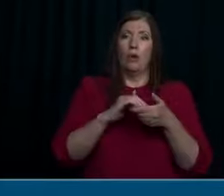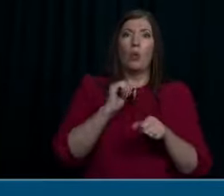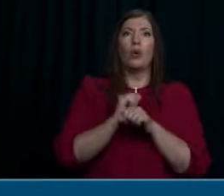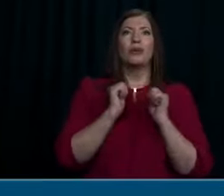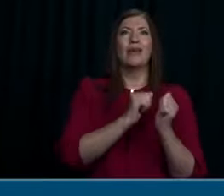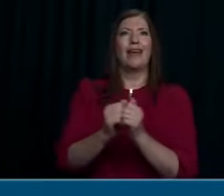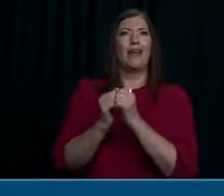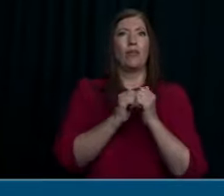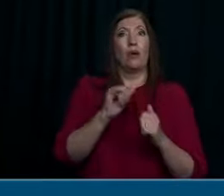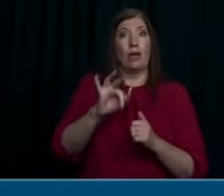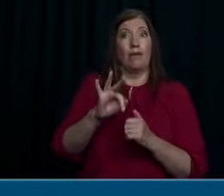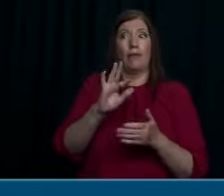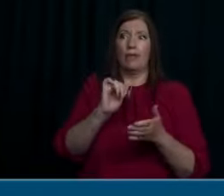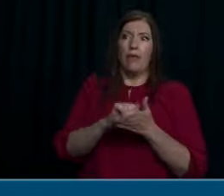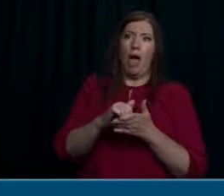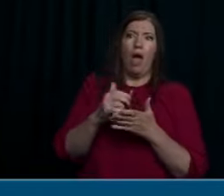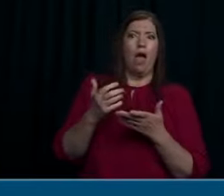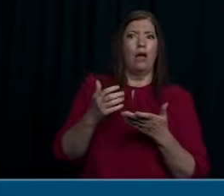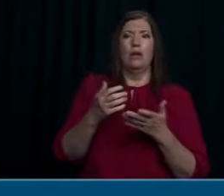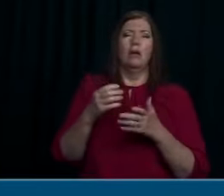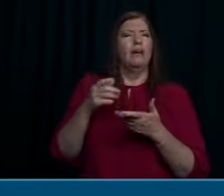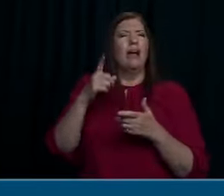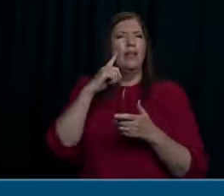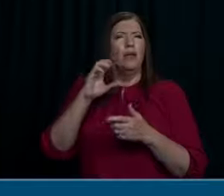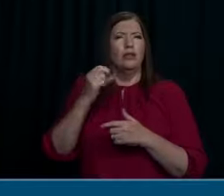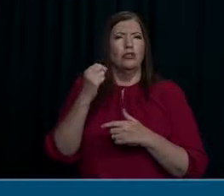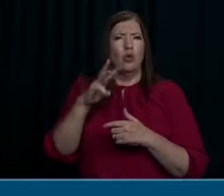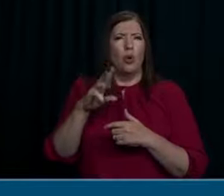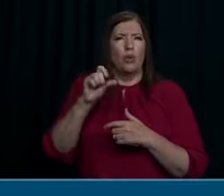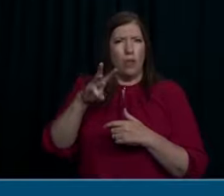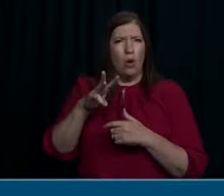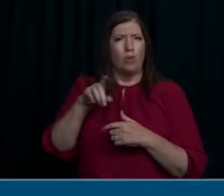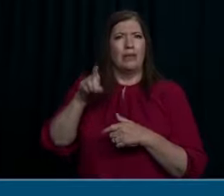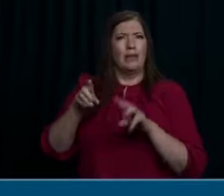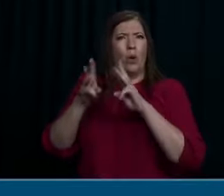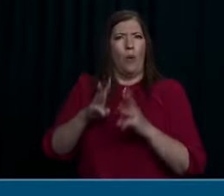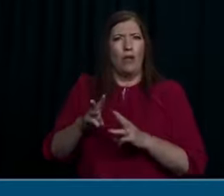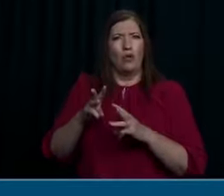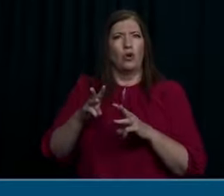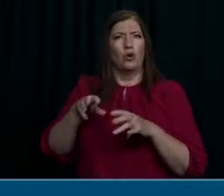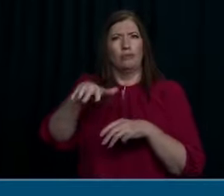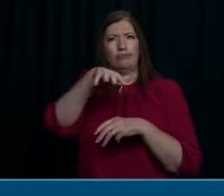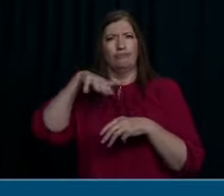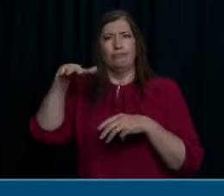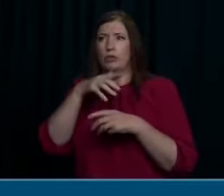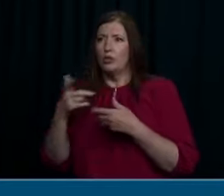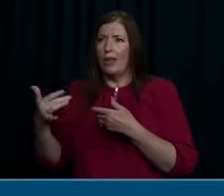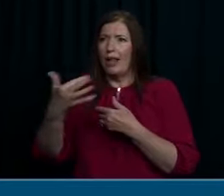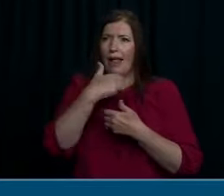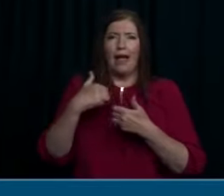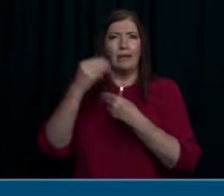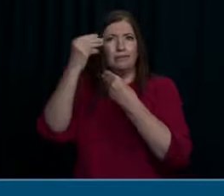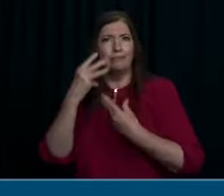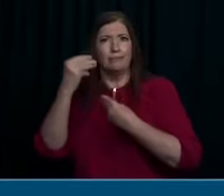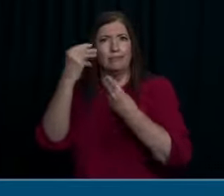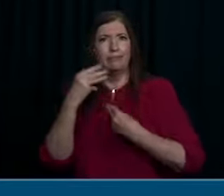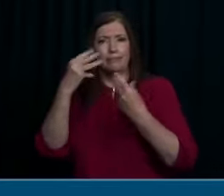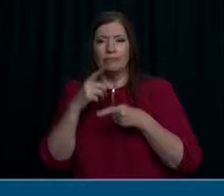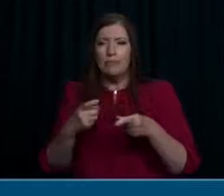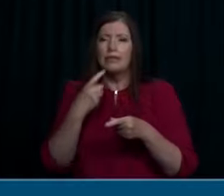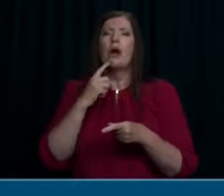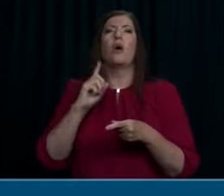okay? If that instills, even up in Show Low, I think we need a weather station up there to collect data so that that data can tell us when the hot spots are